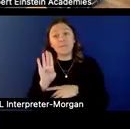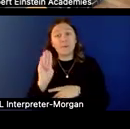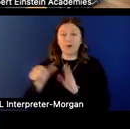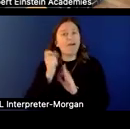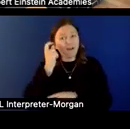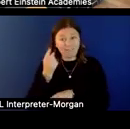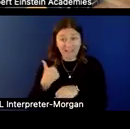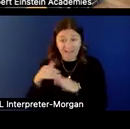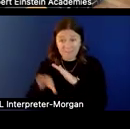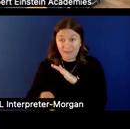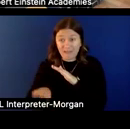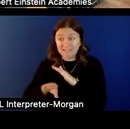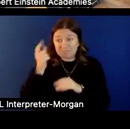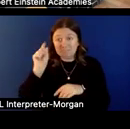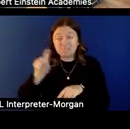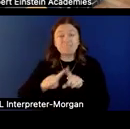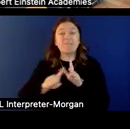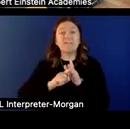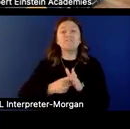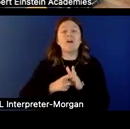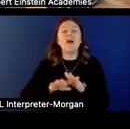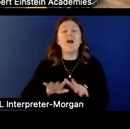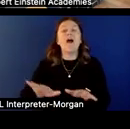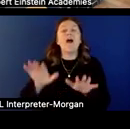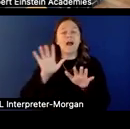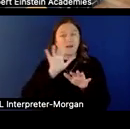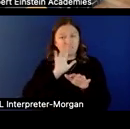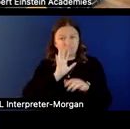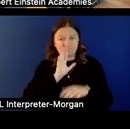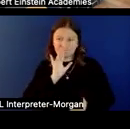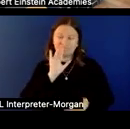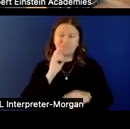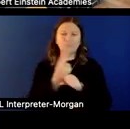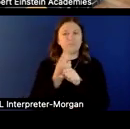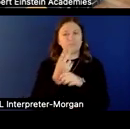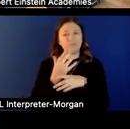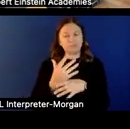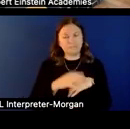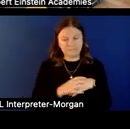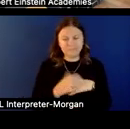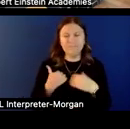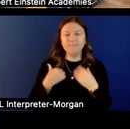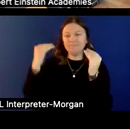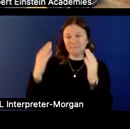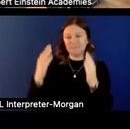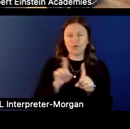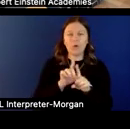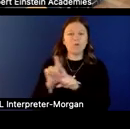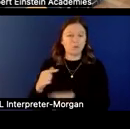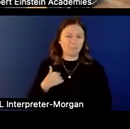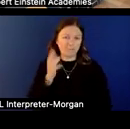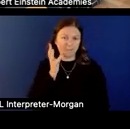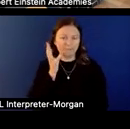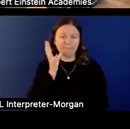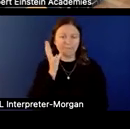time where they, really start. I am a teacher. I'm also a mama. And this is my 5th